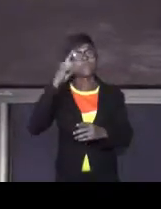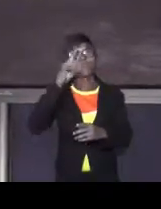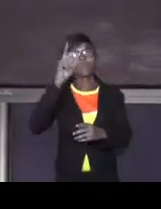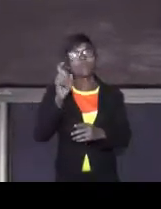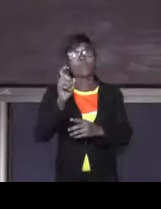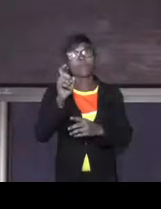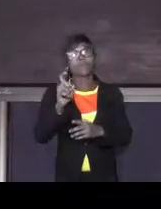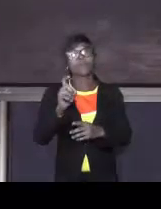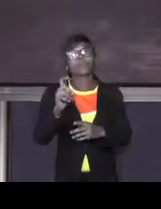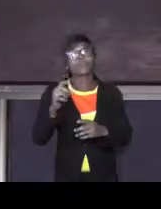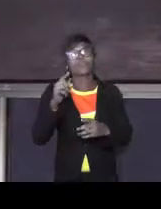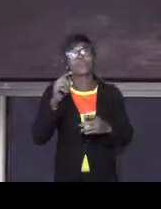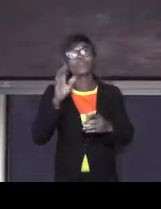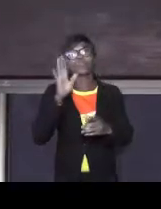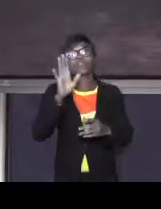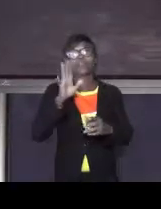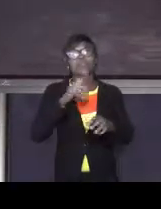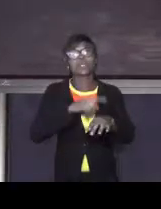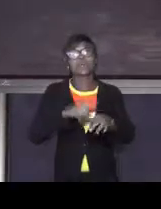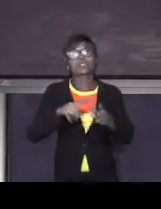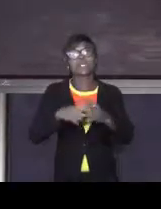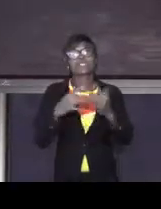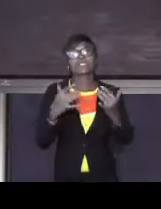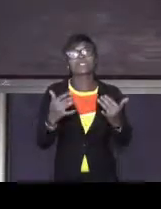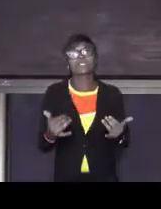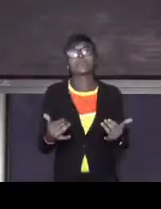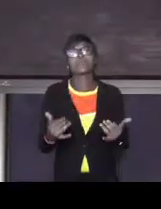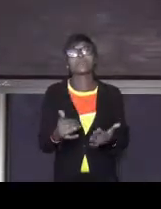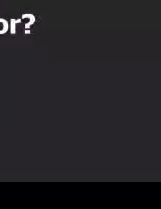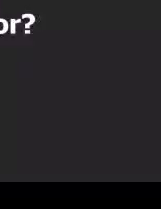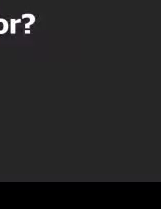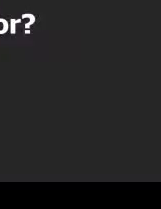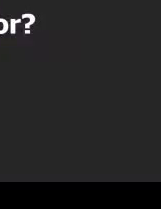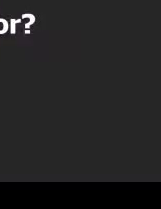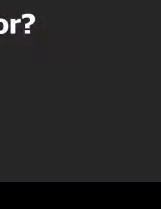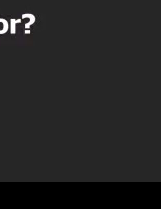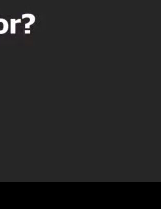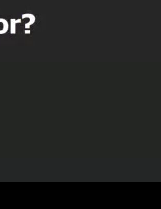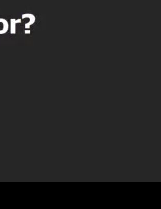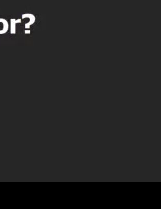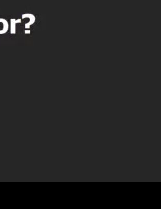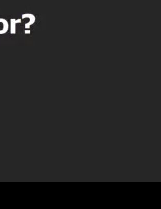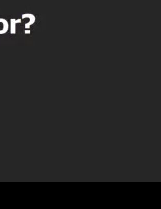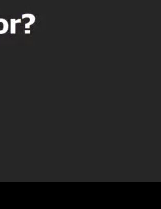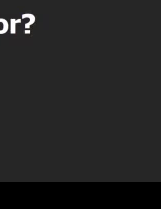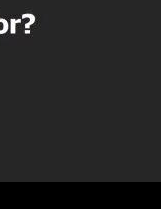just 30 seconds to attempt this. Your time starts now.